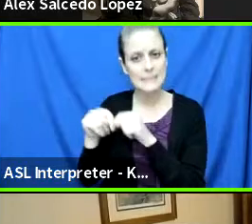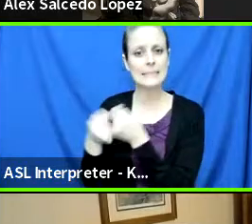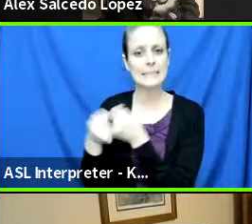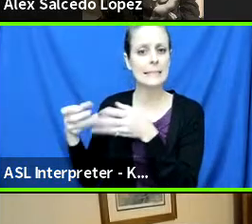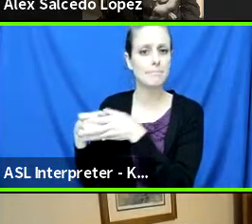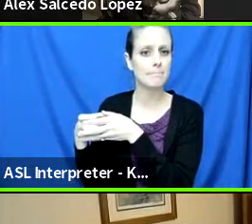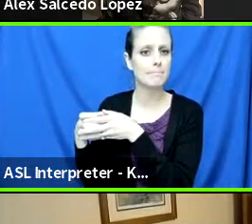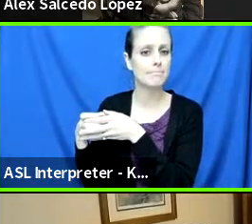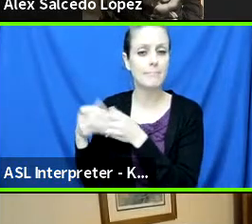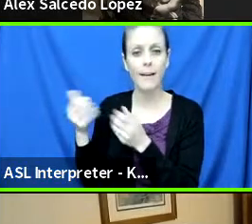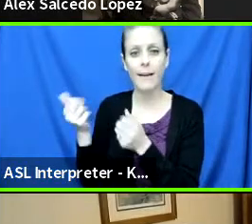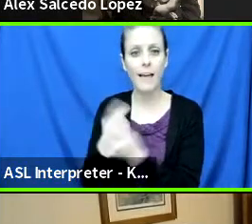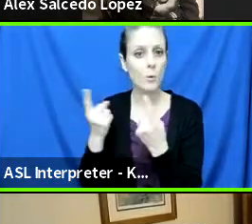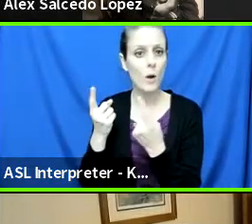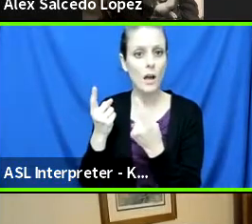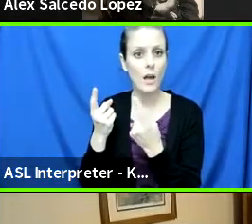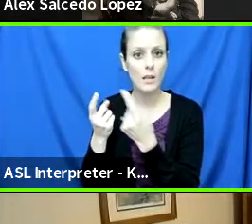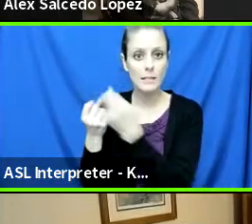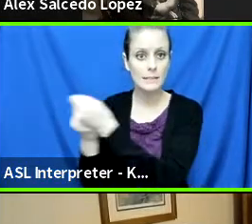and everyone that has support,